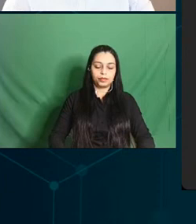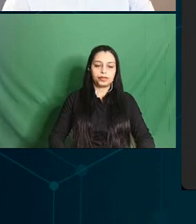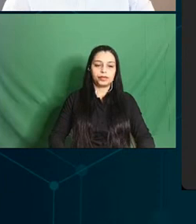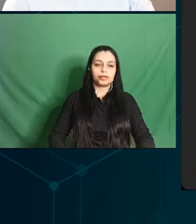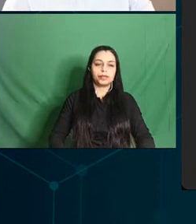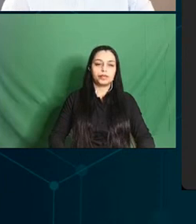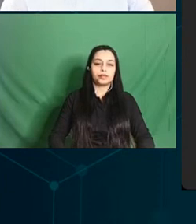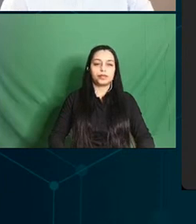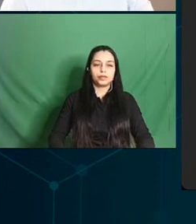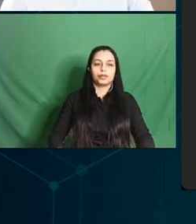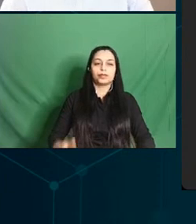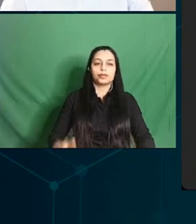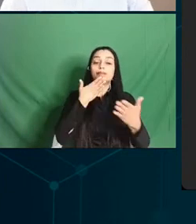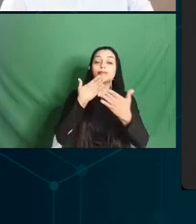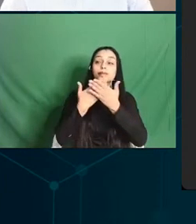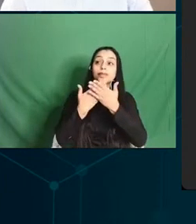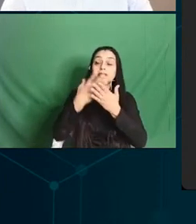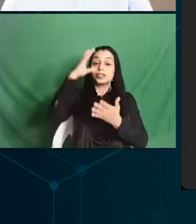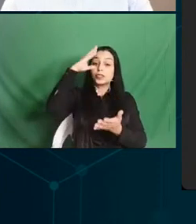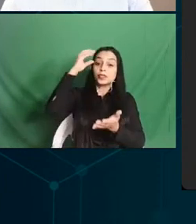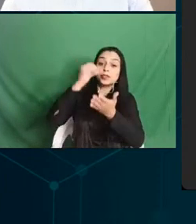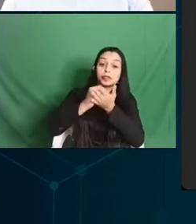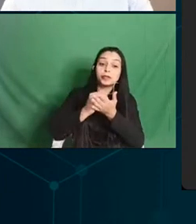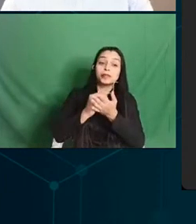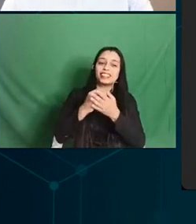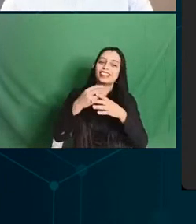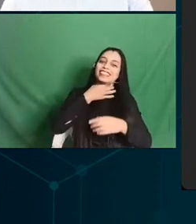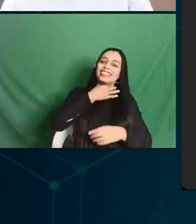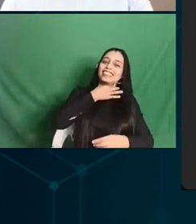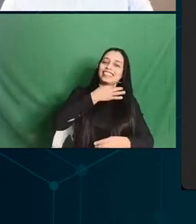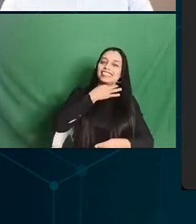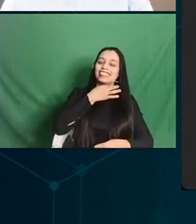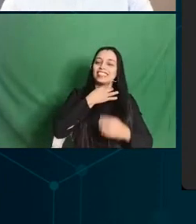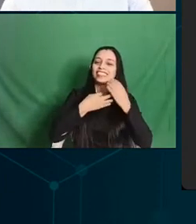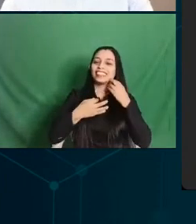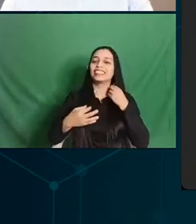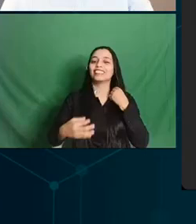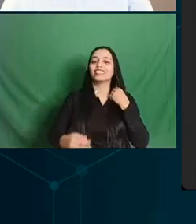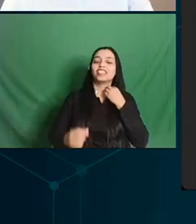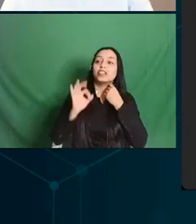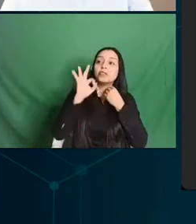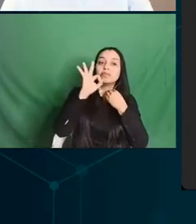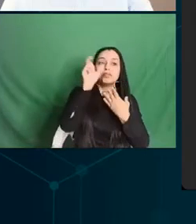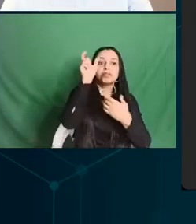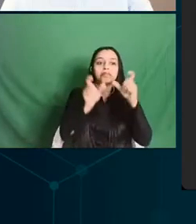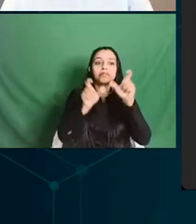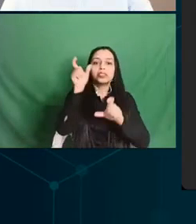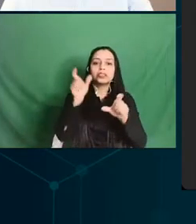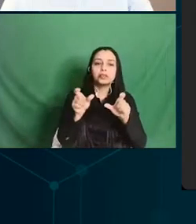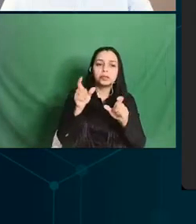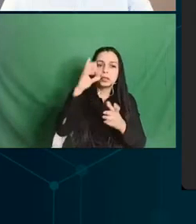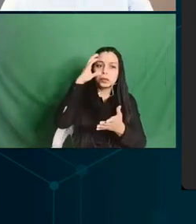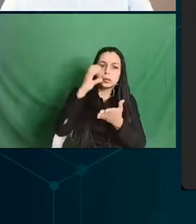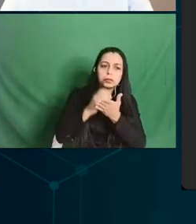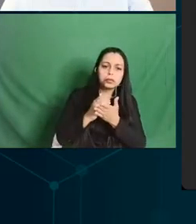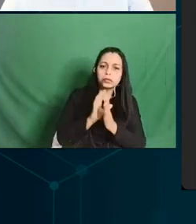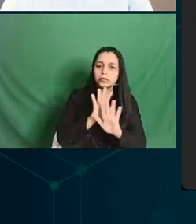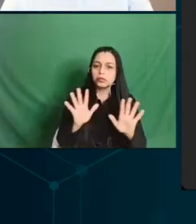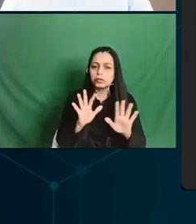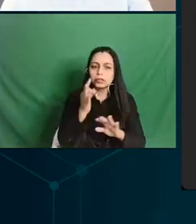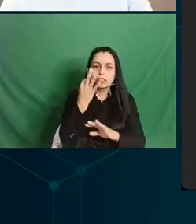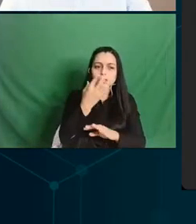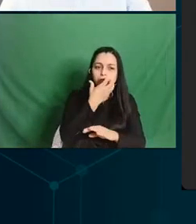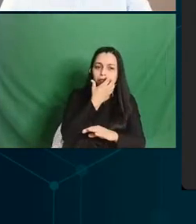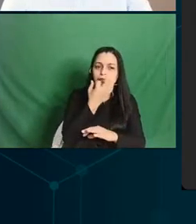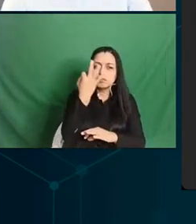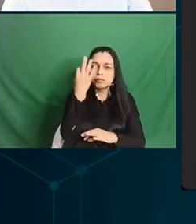That is great. There's just 3 people. Let's see. We're Okay, waiting for comments. we can. Why don't we have